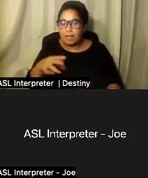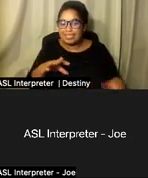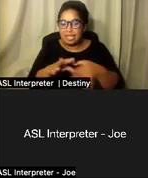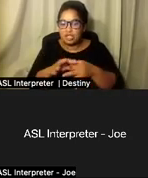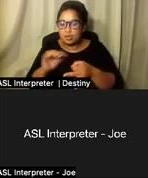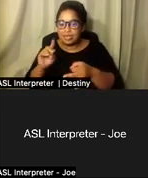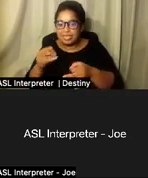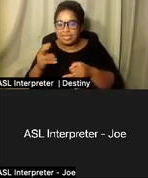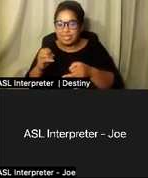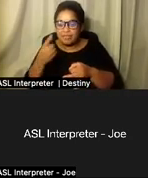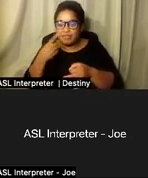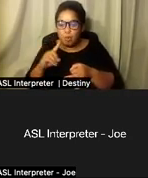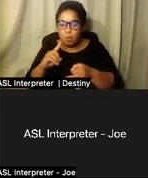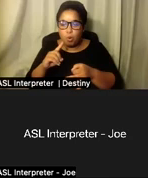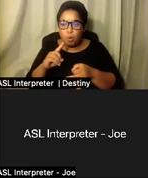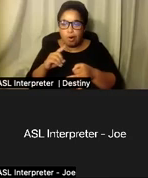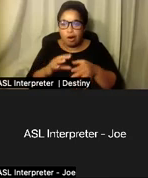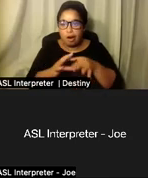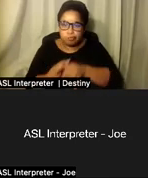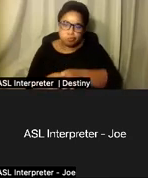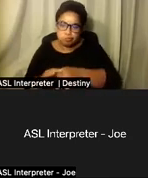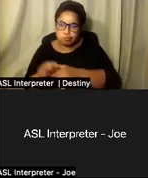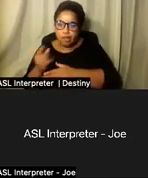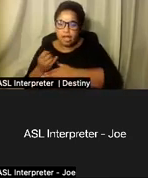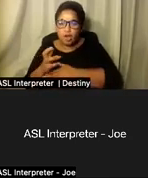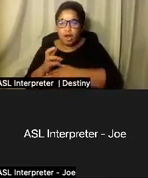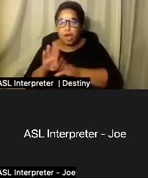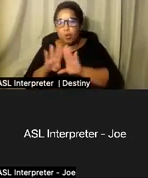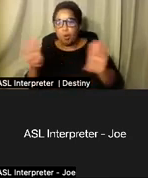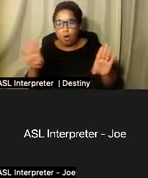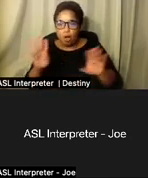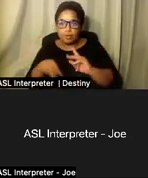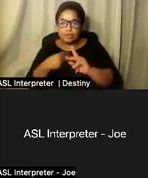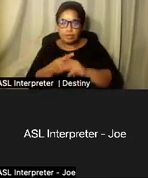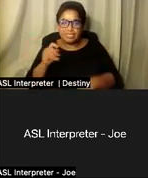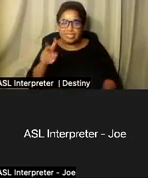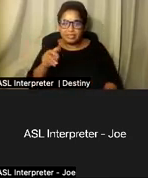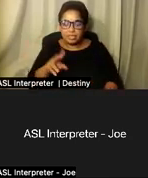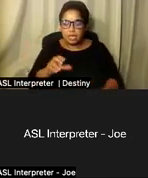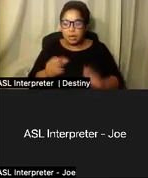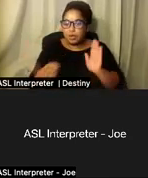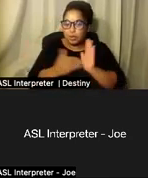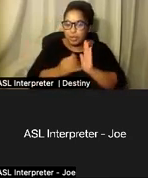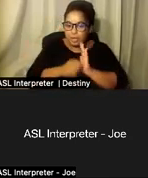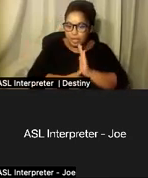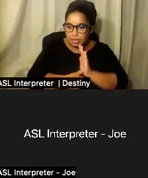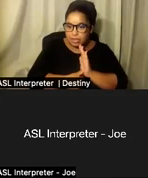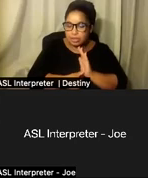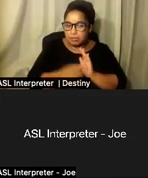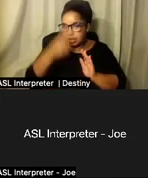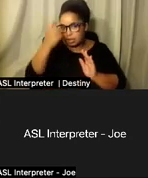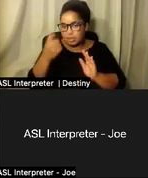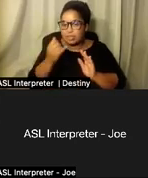as the way to anchor, say, a wall-mounted television. I want to repeat that because it's